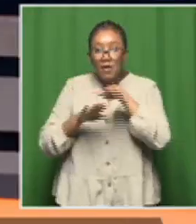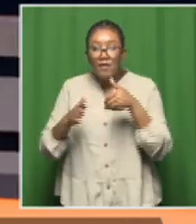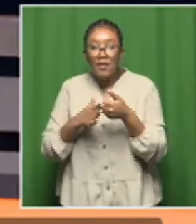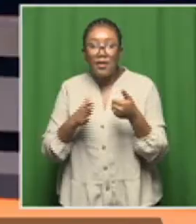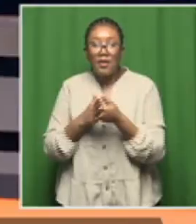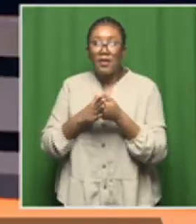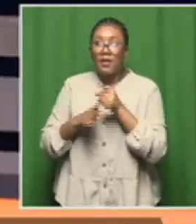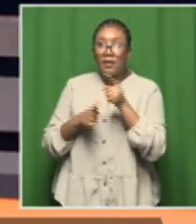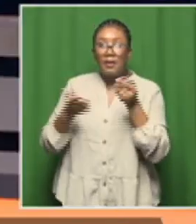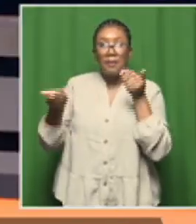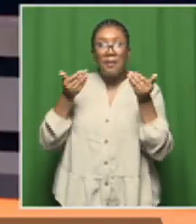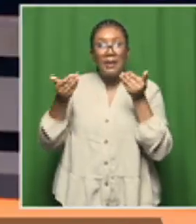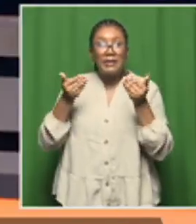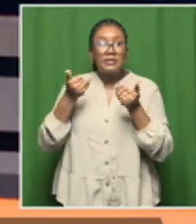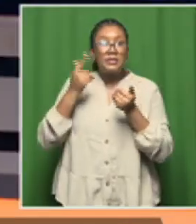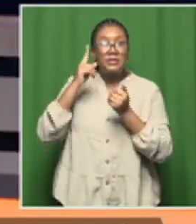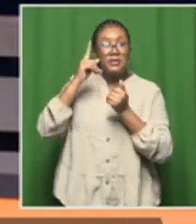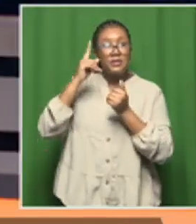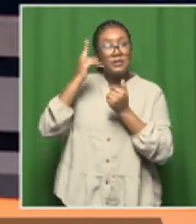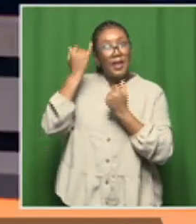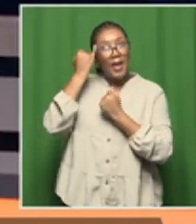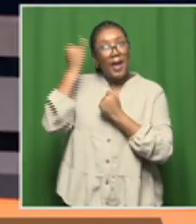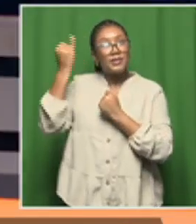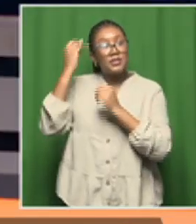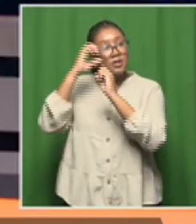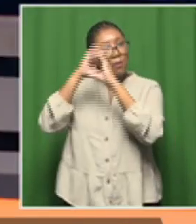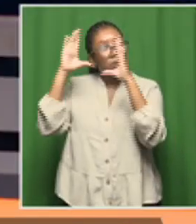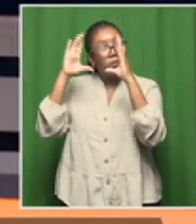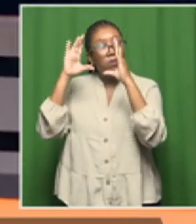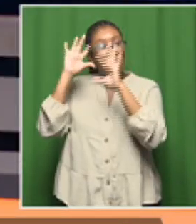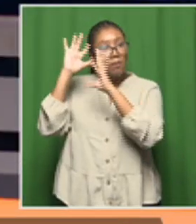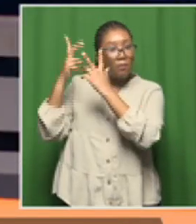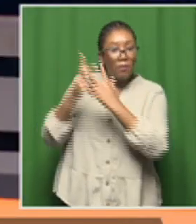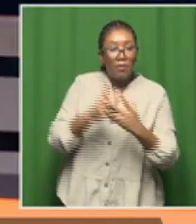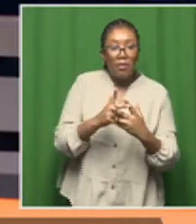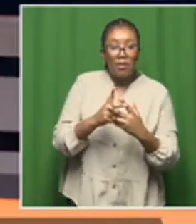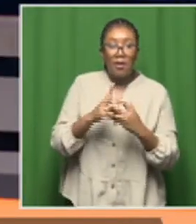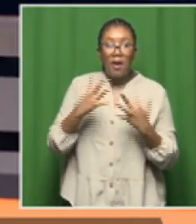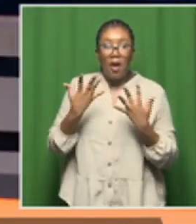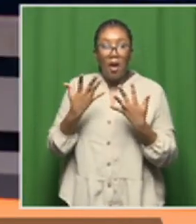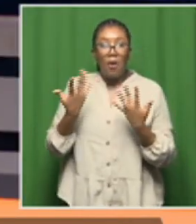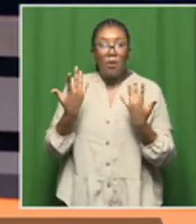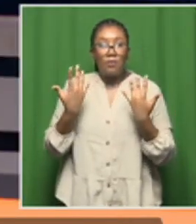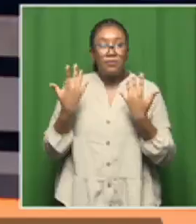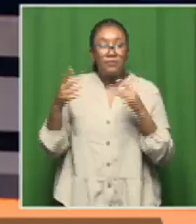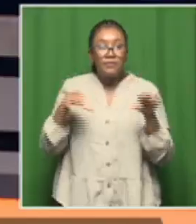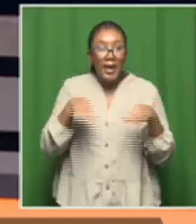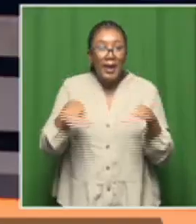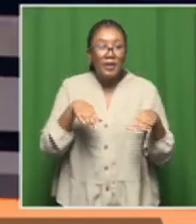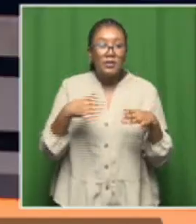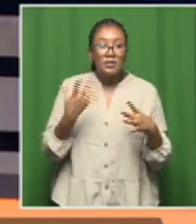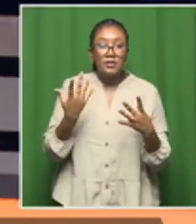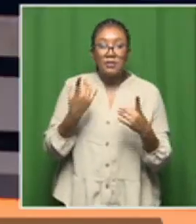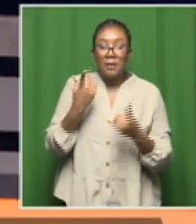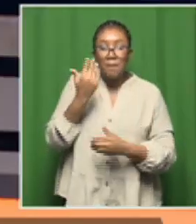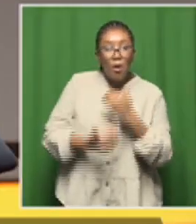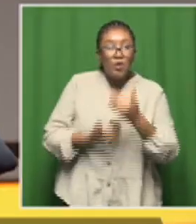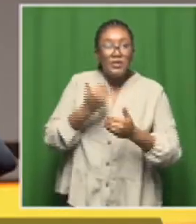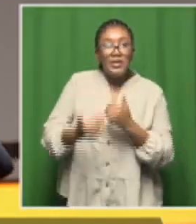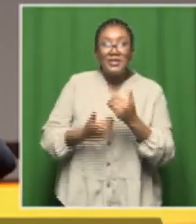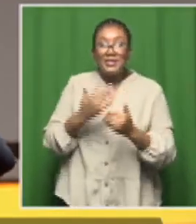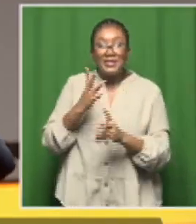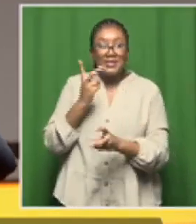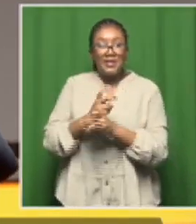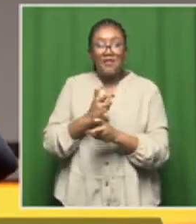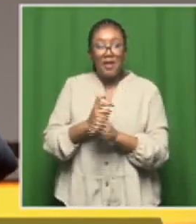how you're going to, you know, exhibit all of this. Tell us very quickly how you underwent that process or accepted that, immersed yourself in that process. Yes. So